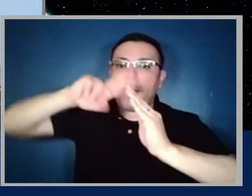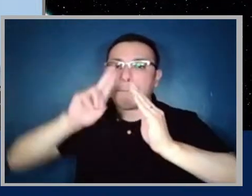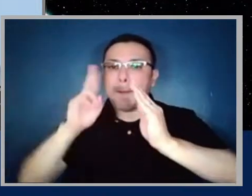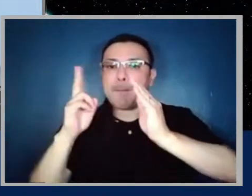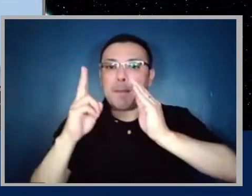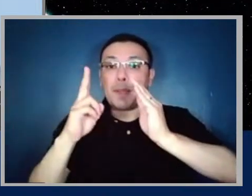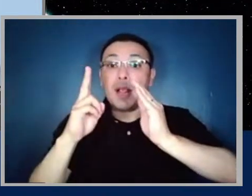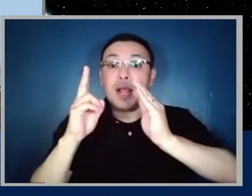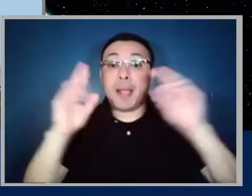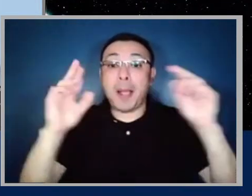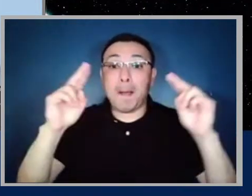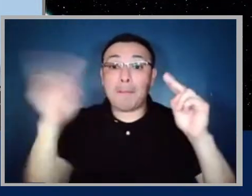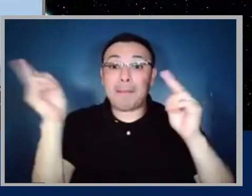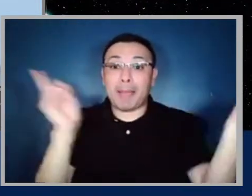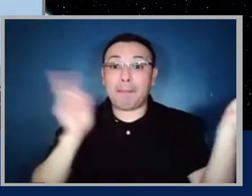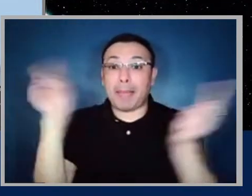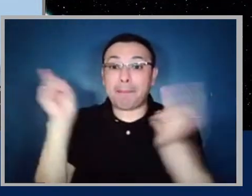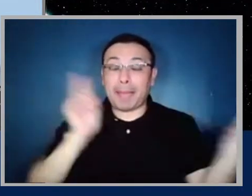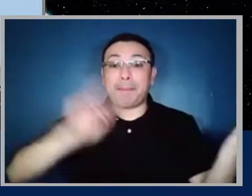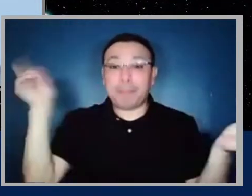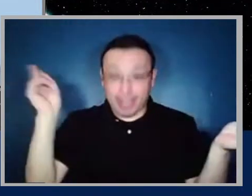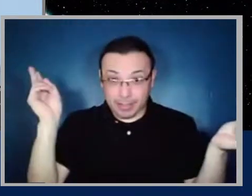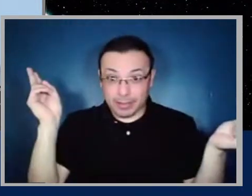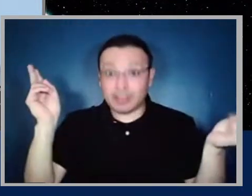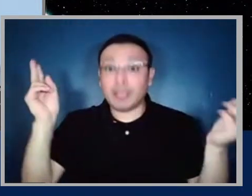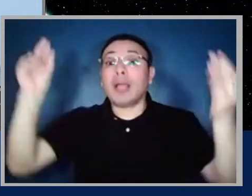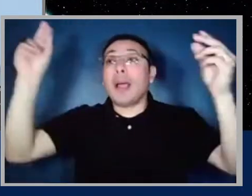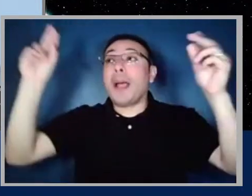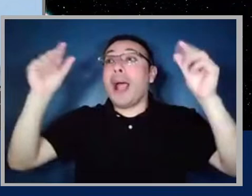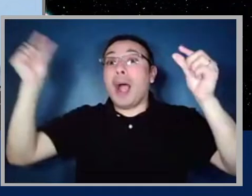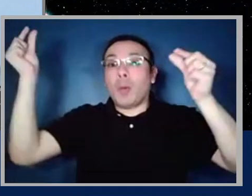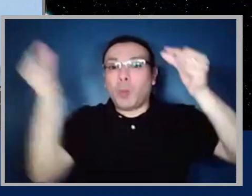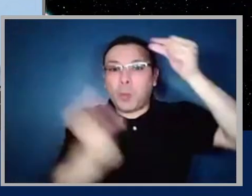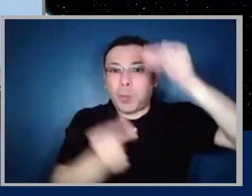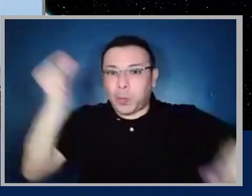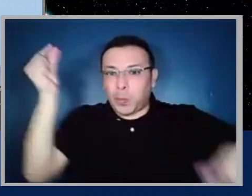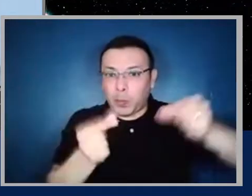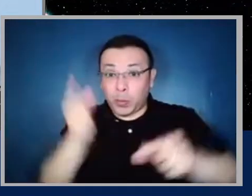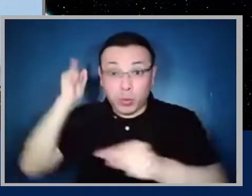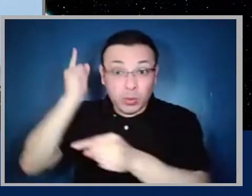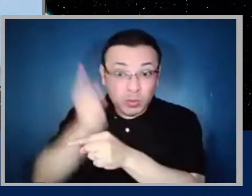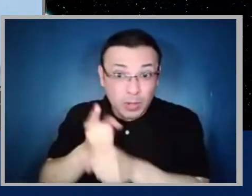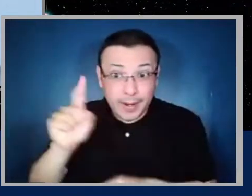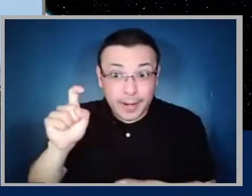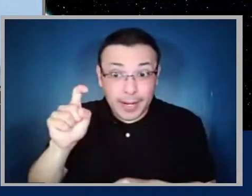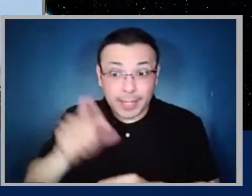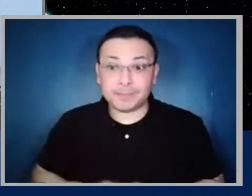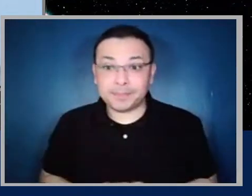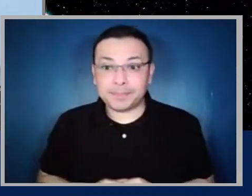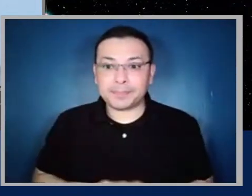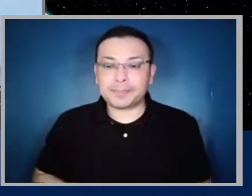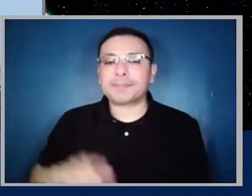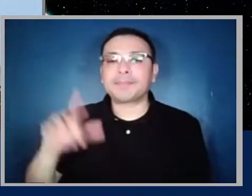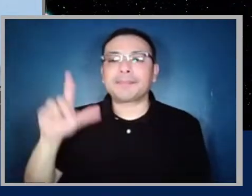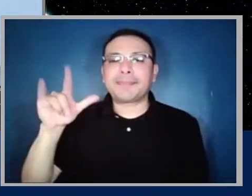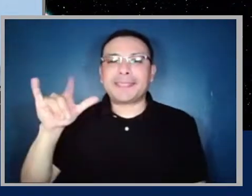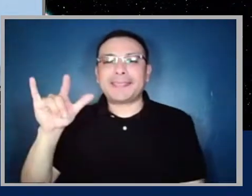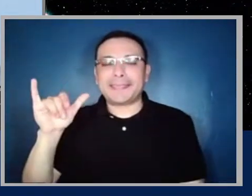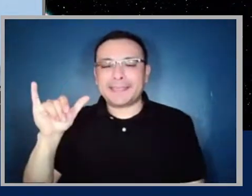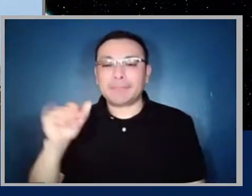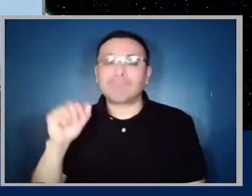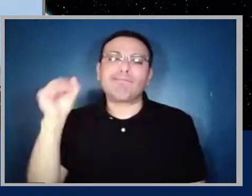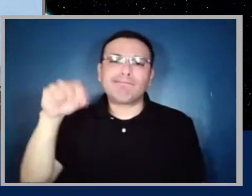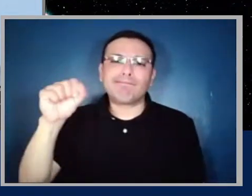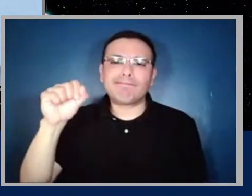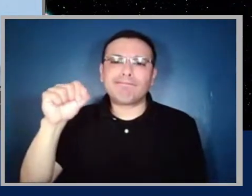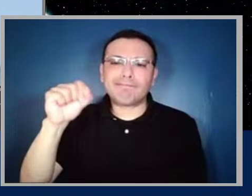stuff comes off and falls down below where the capsule is going to land, right? Yeah. So, the heats that we're experiencing when we come back, we have